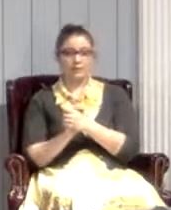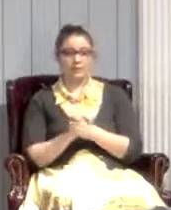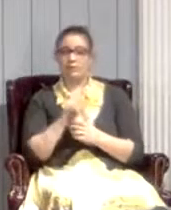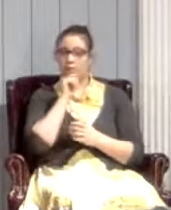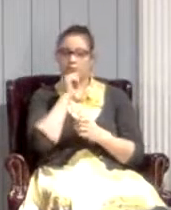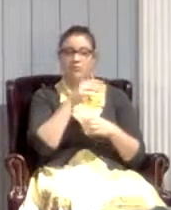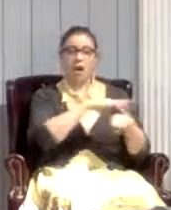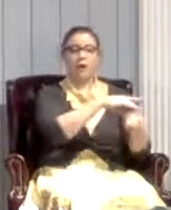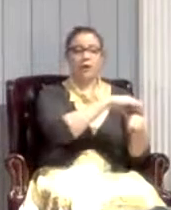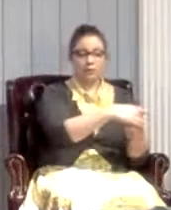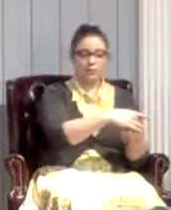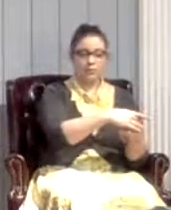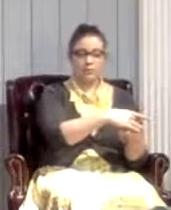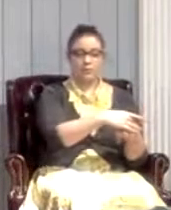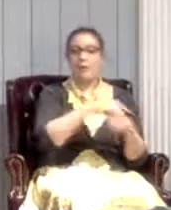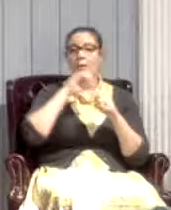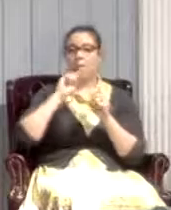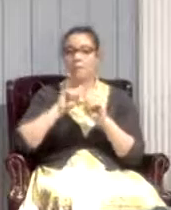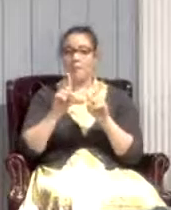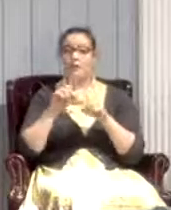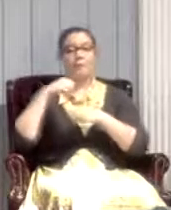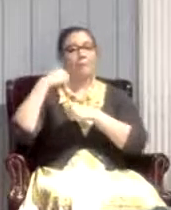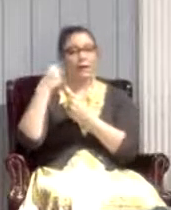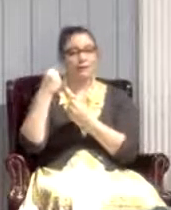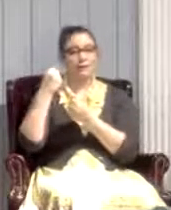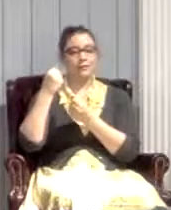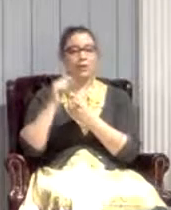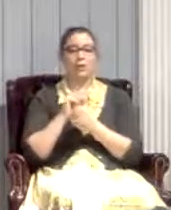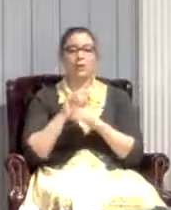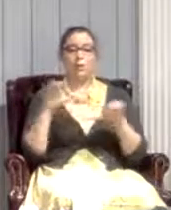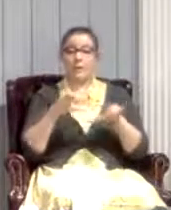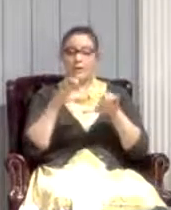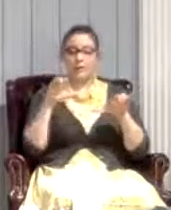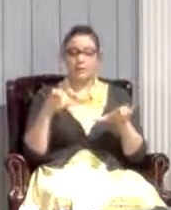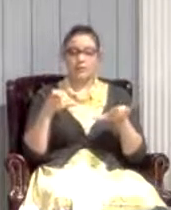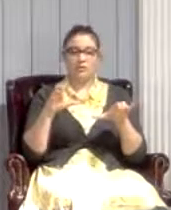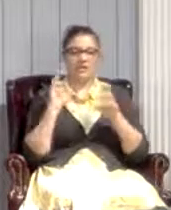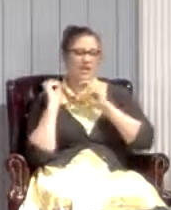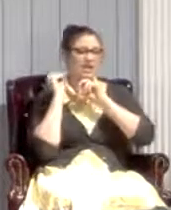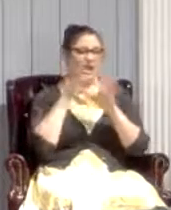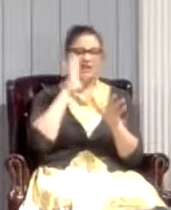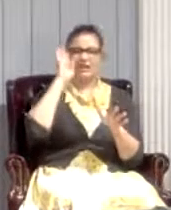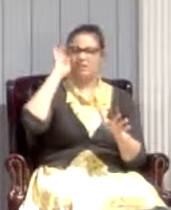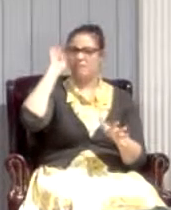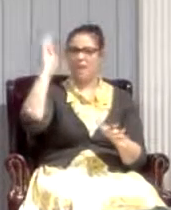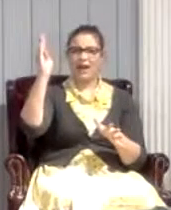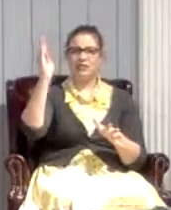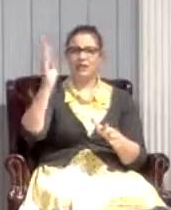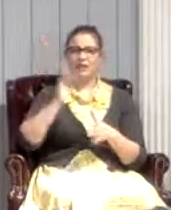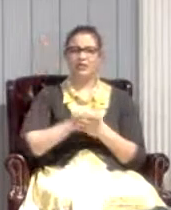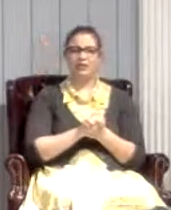but they are mighty. And what do? They cast down imaginations and